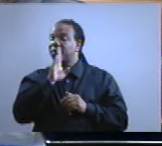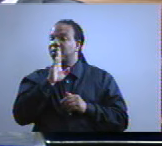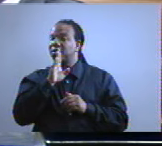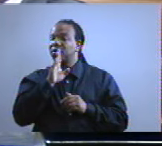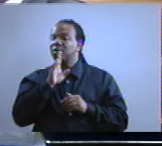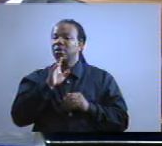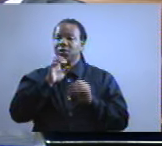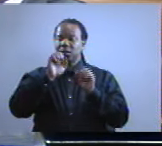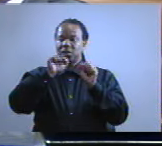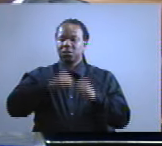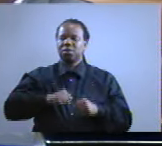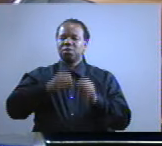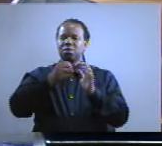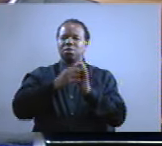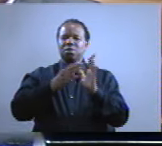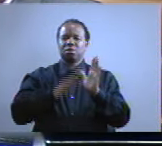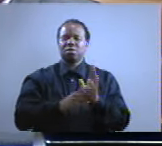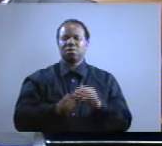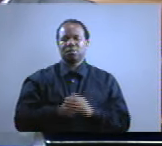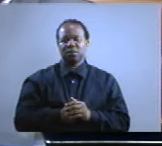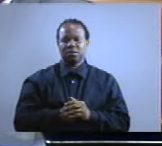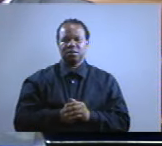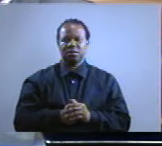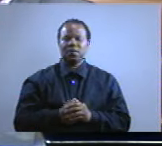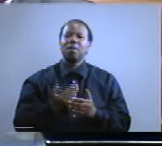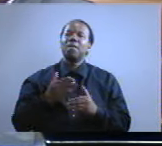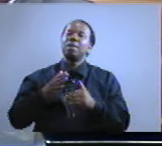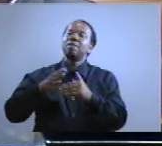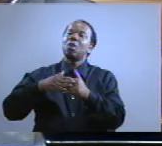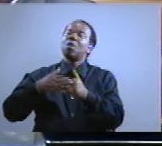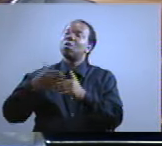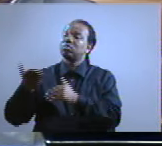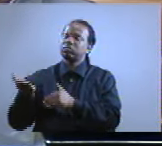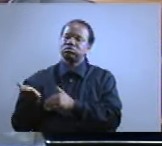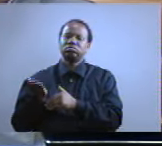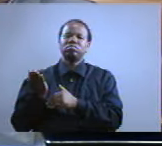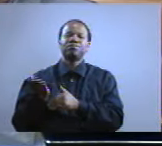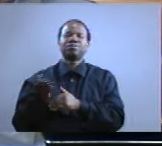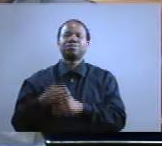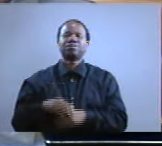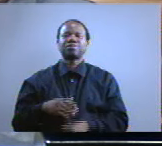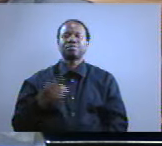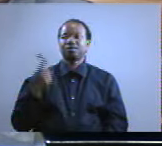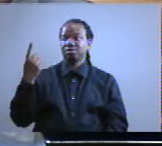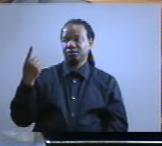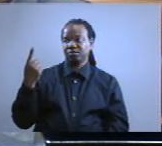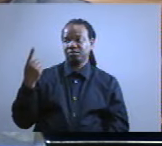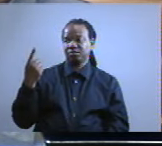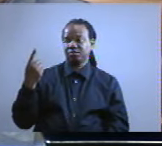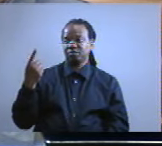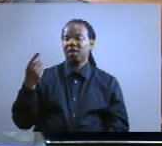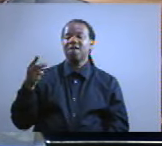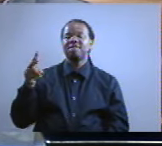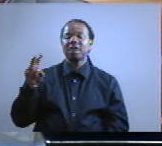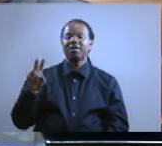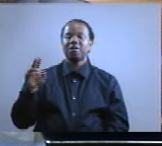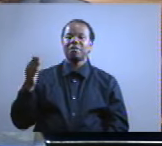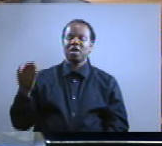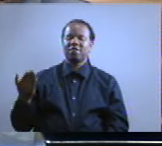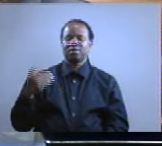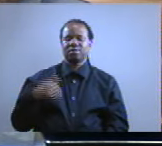No objections agreed to. Are there any further motions without notice? Honourable Koos van der Merwe, you have the floor,